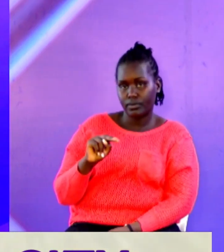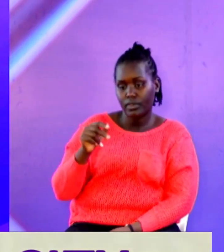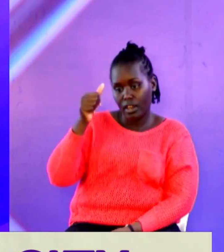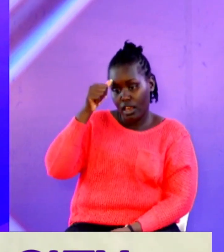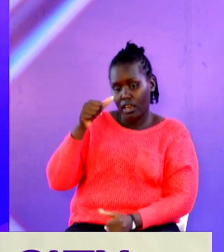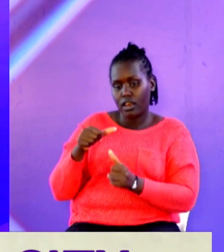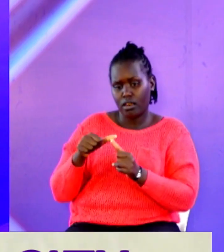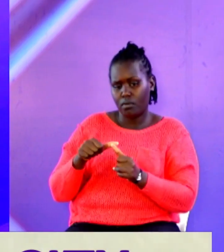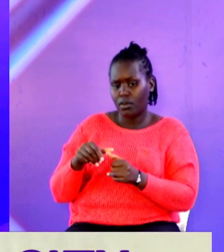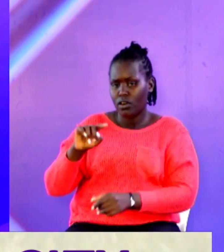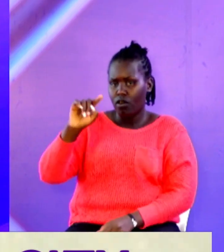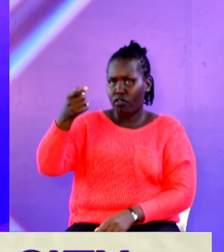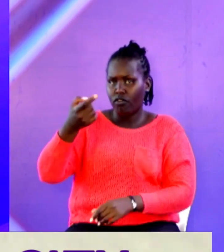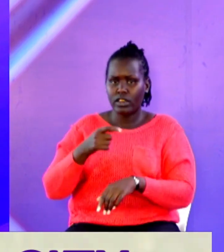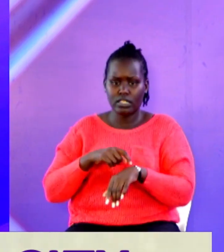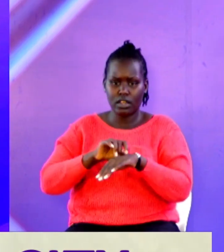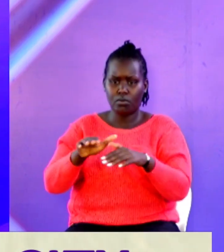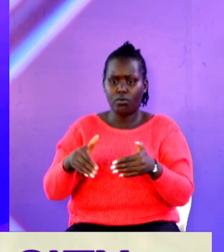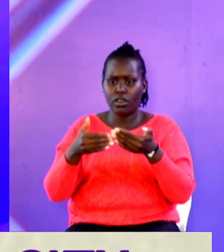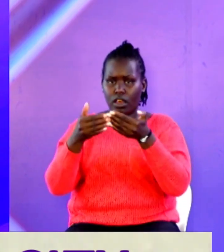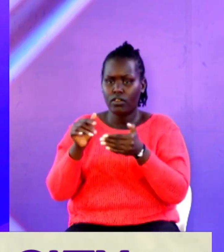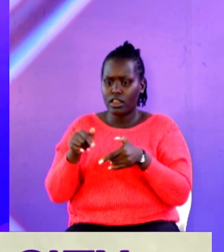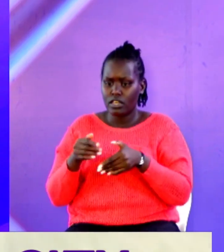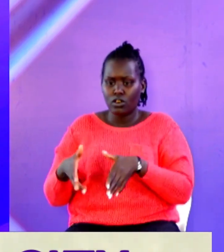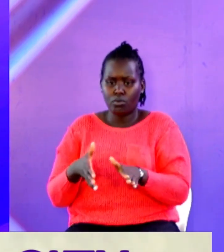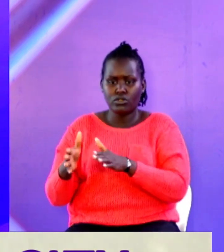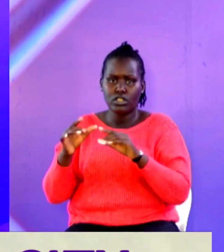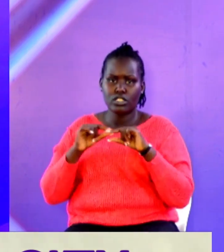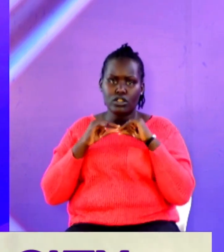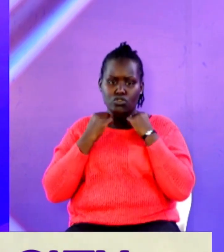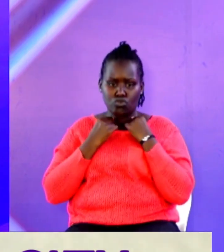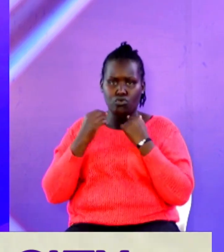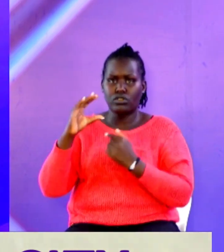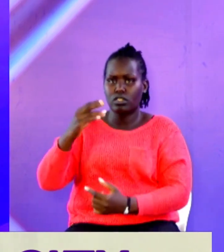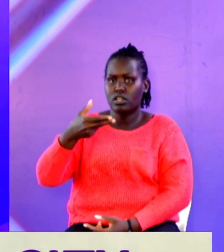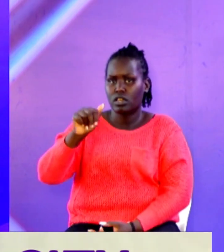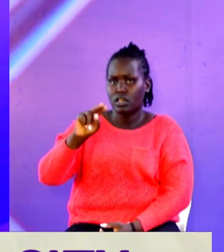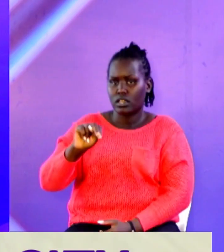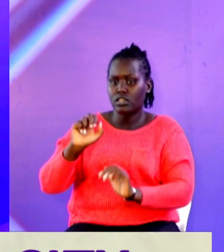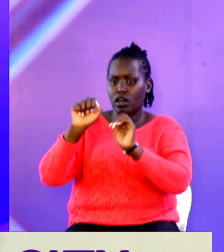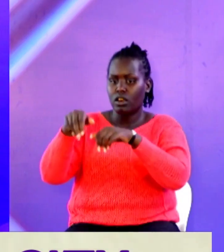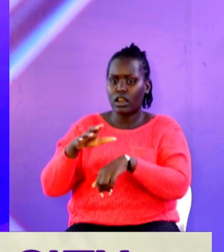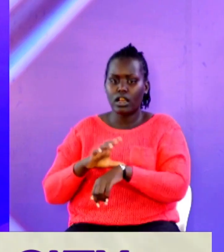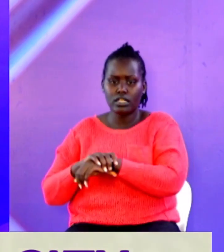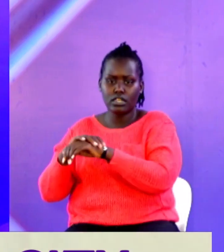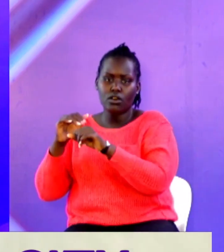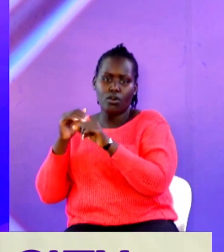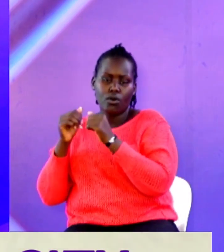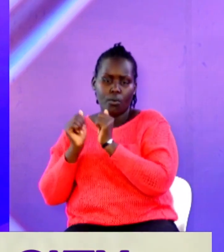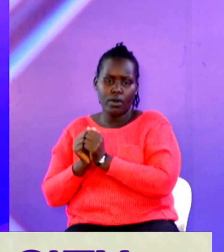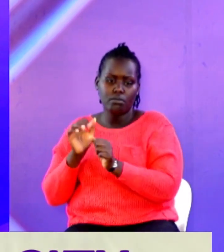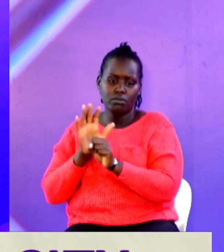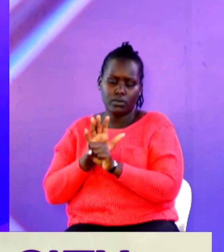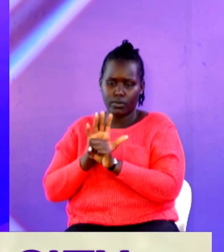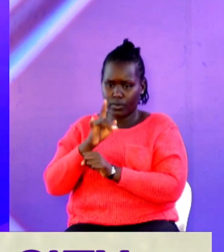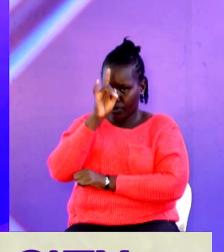remember, it is our first time we have been given this chance to host the Chan, and we should take it with a lot of seriousness.